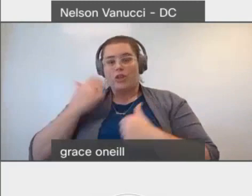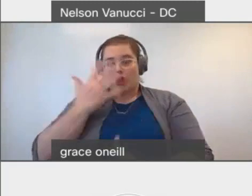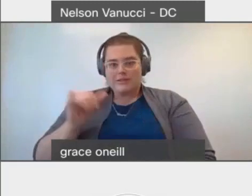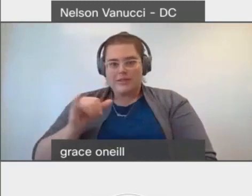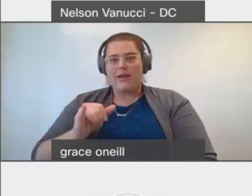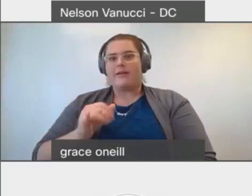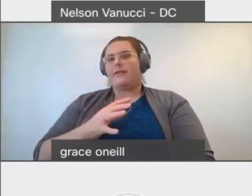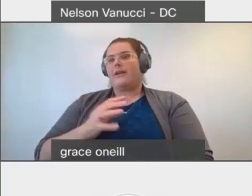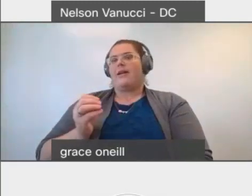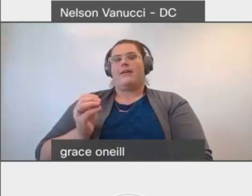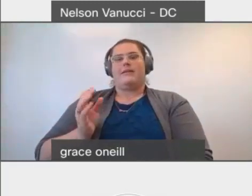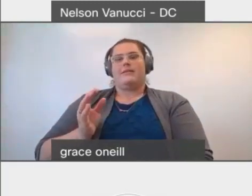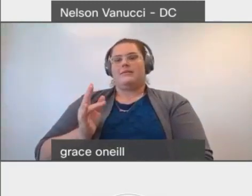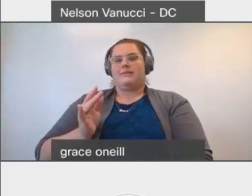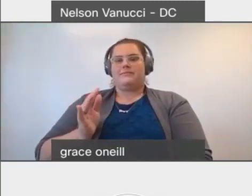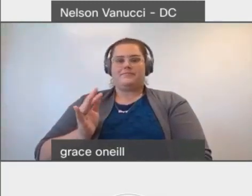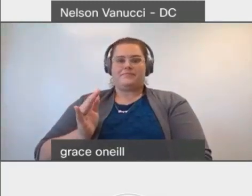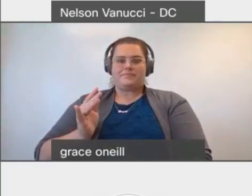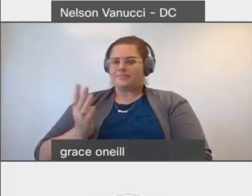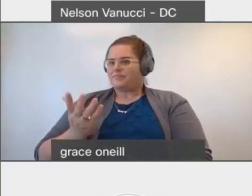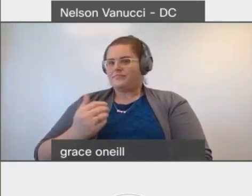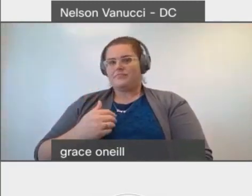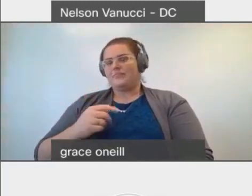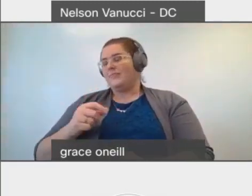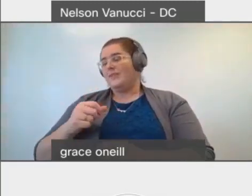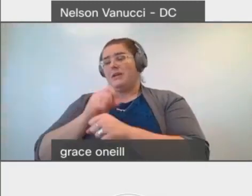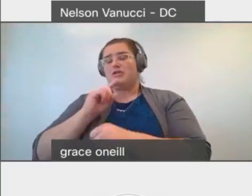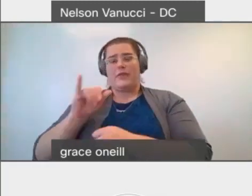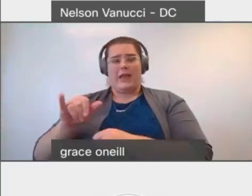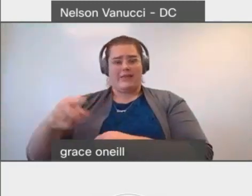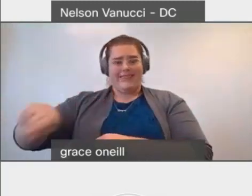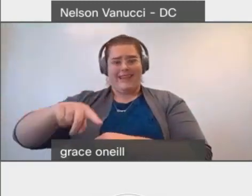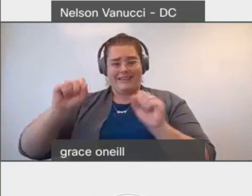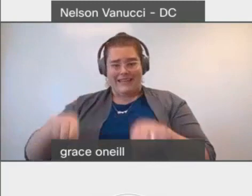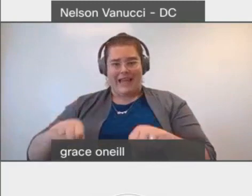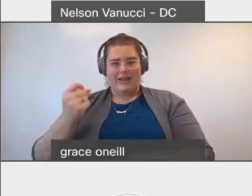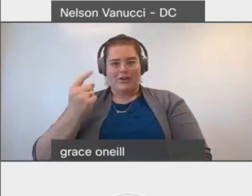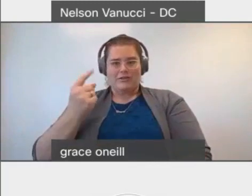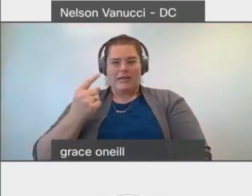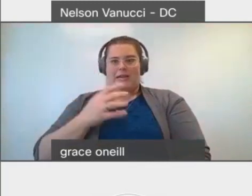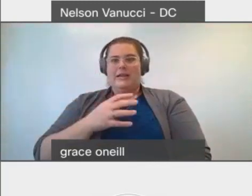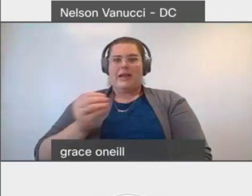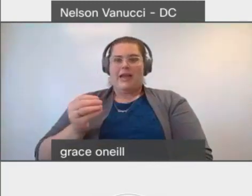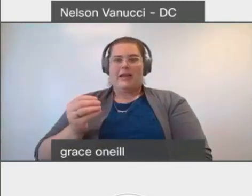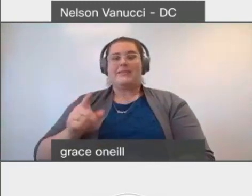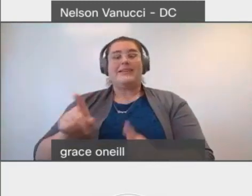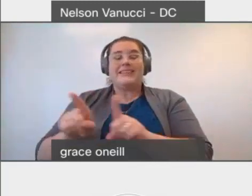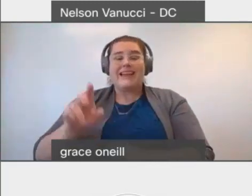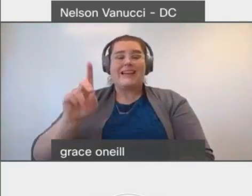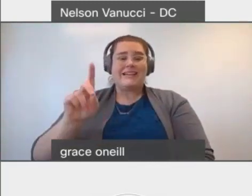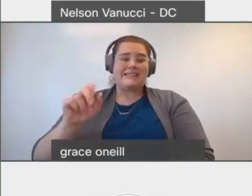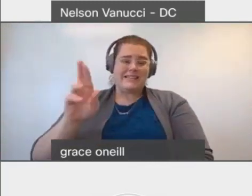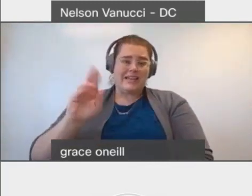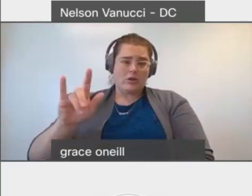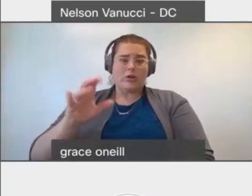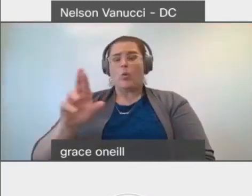placements, so that they could understand. And as either Daryl or Nelson said, in making